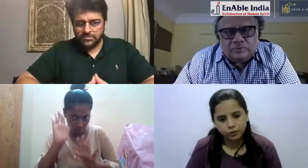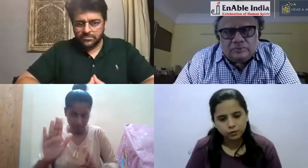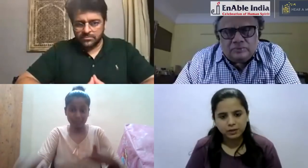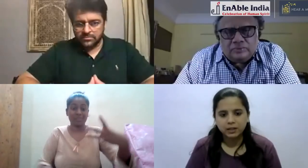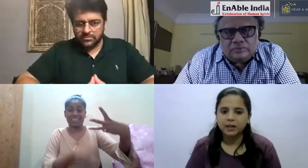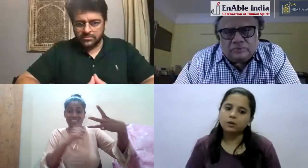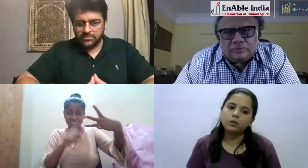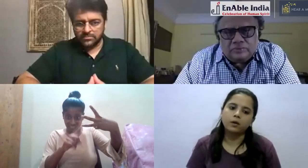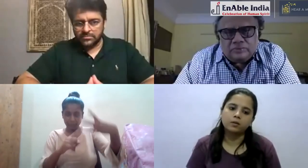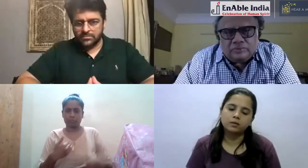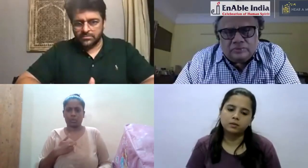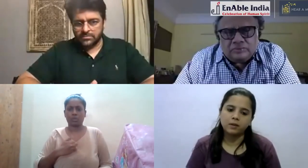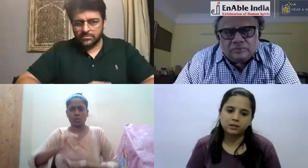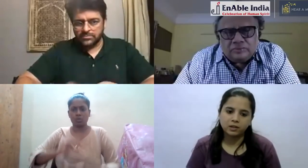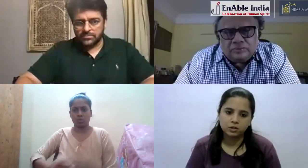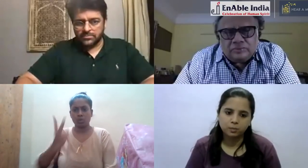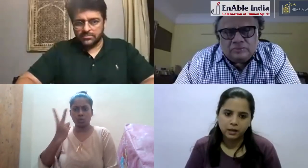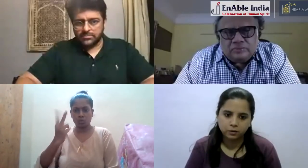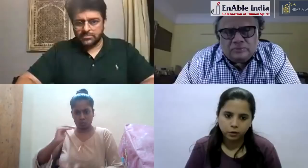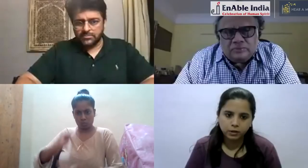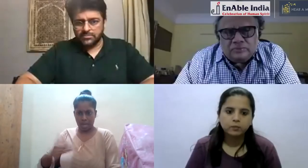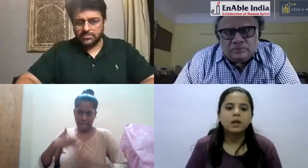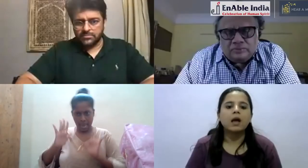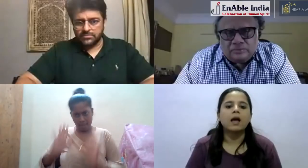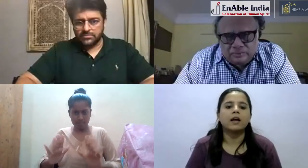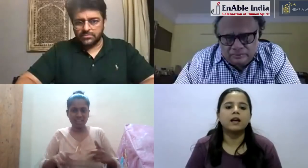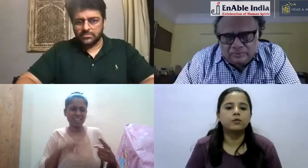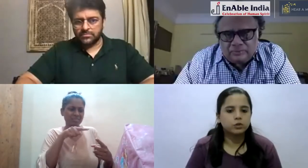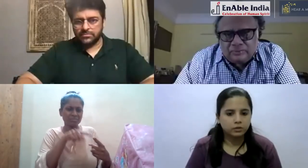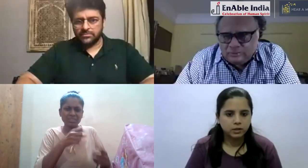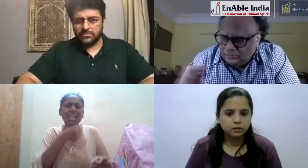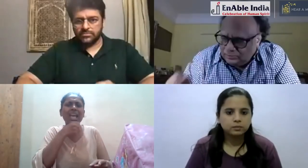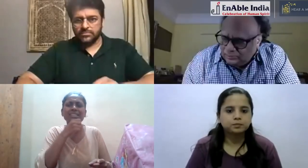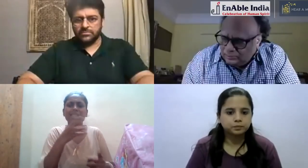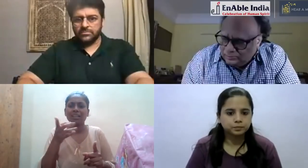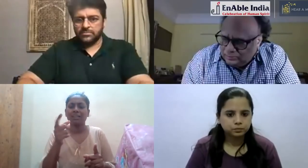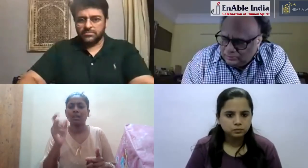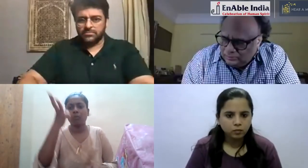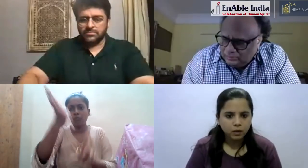was confused whether I can go for vaccination part or not. And I have two children.